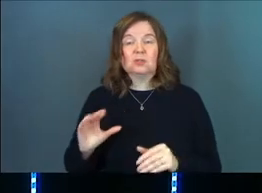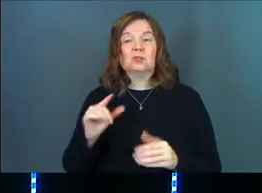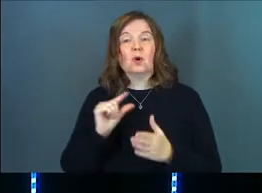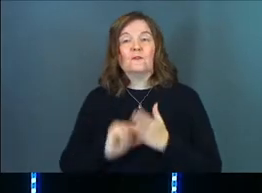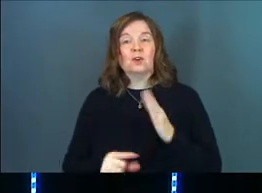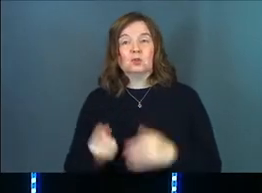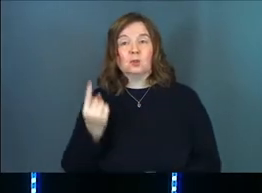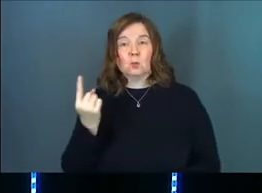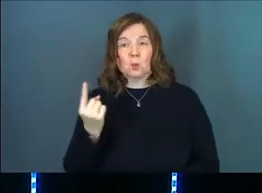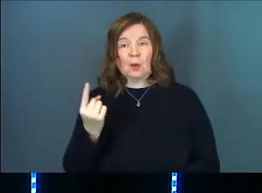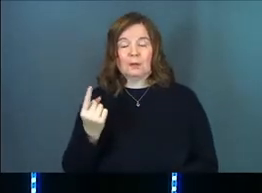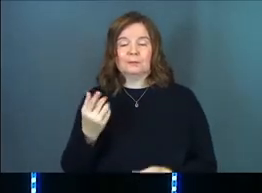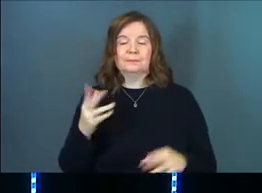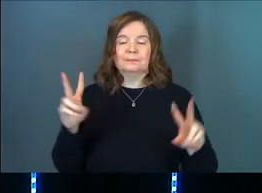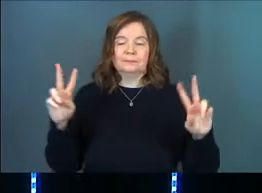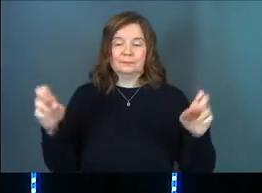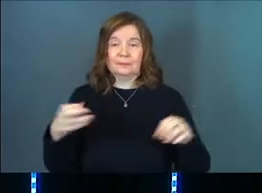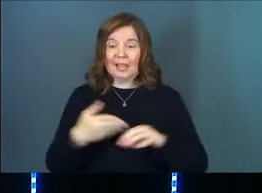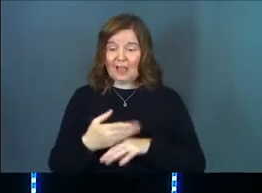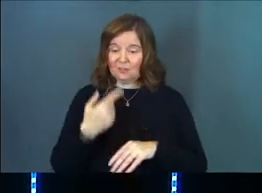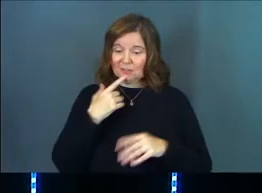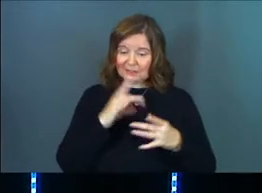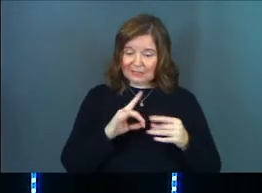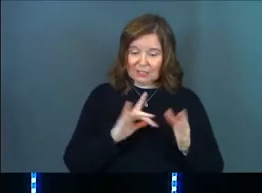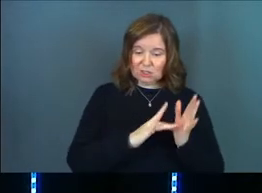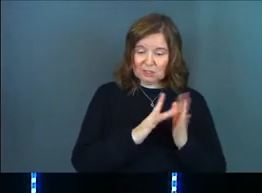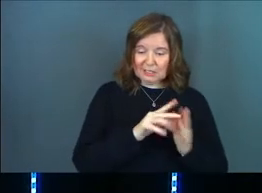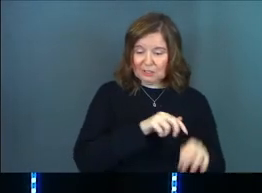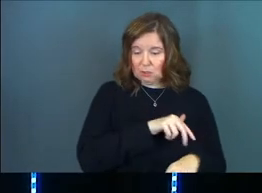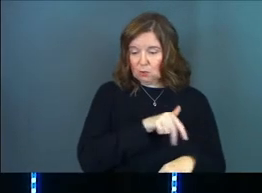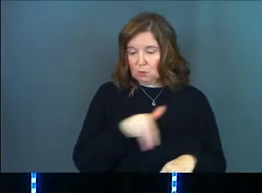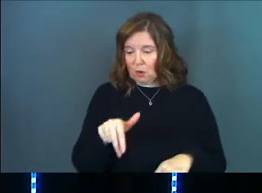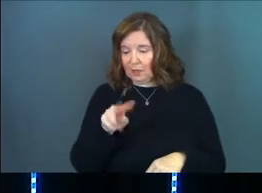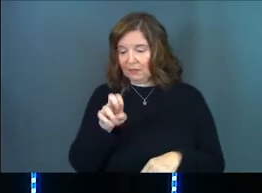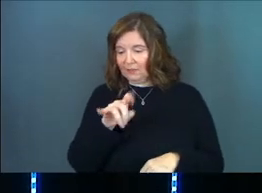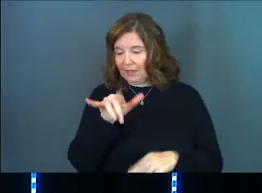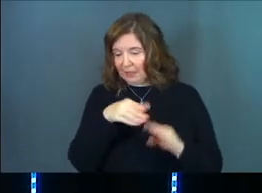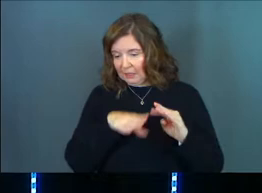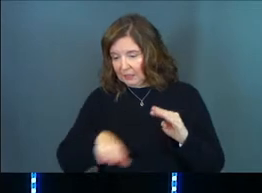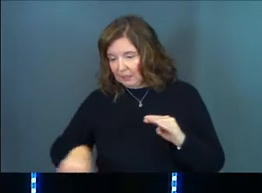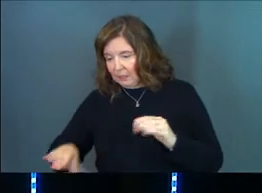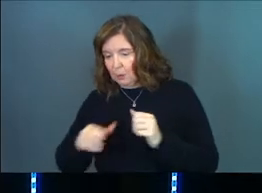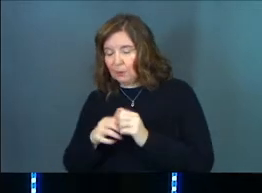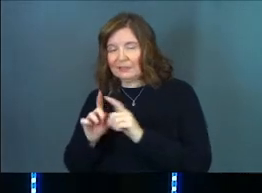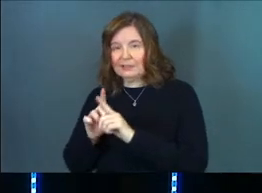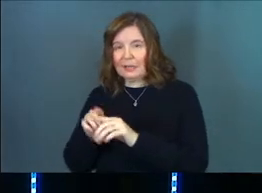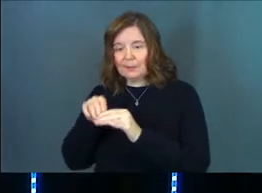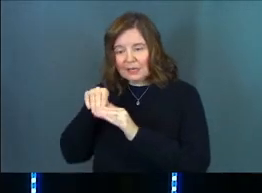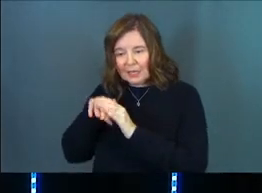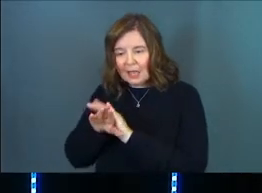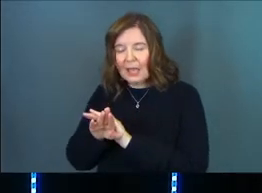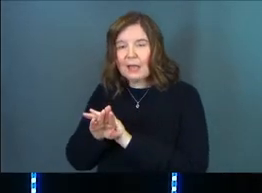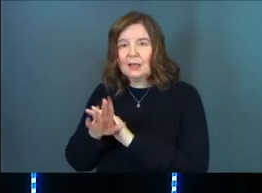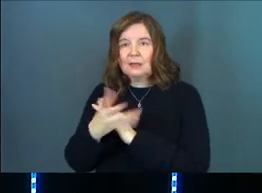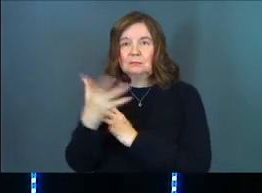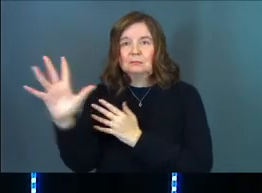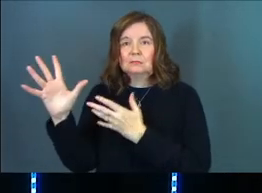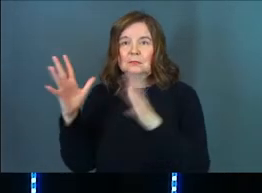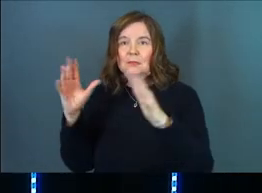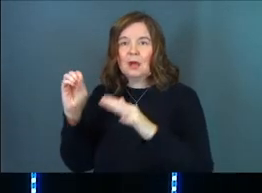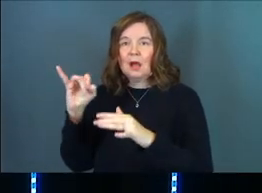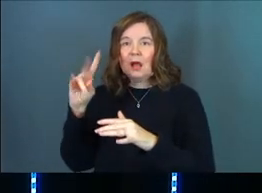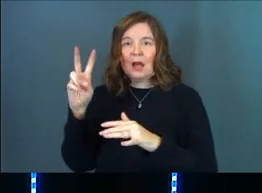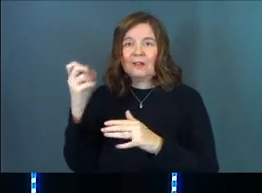verse 1, after saying these things, Jesus crossed the Kidron Valley with his disciples, and he entered a grove of